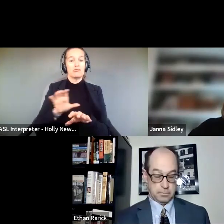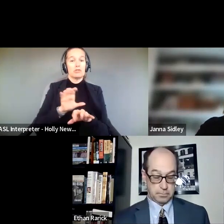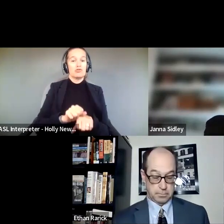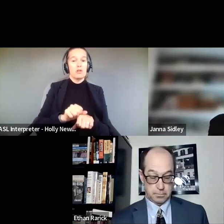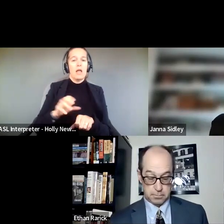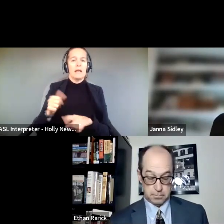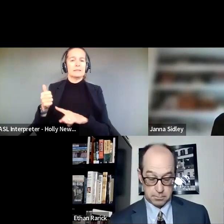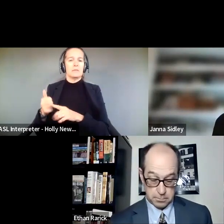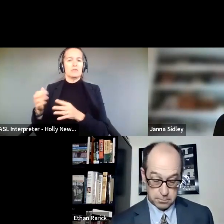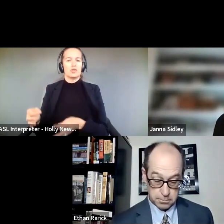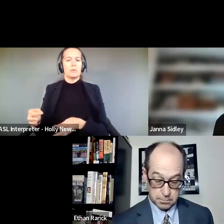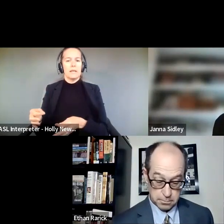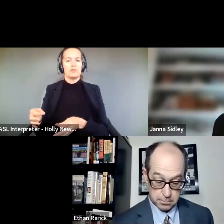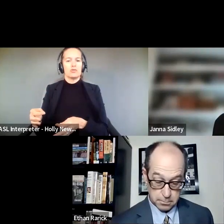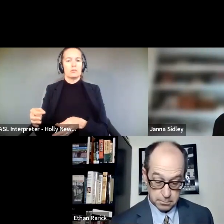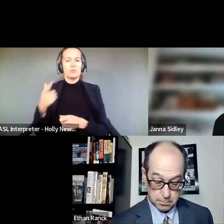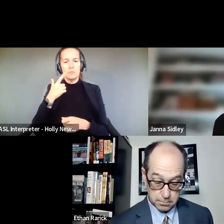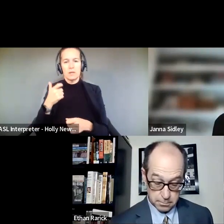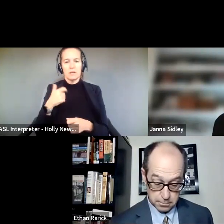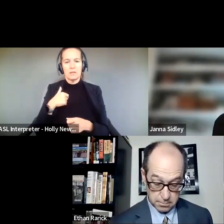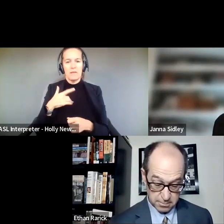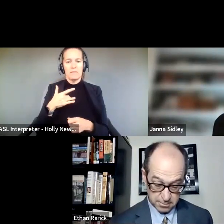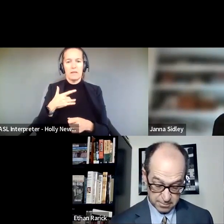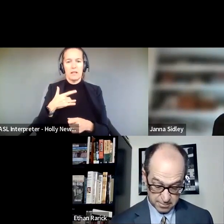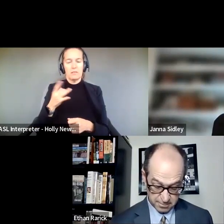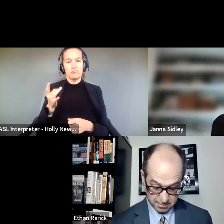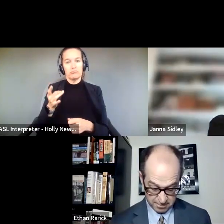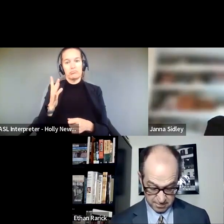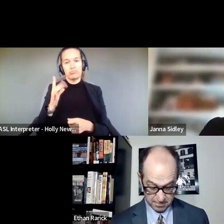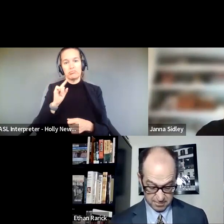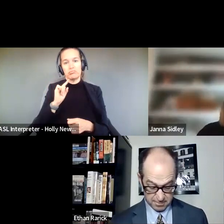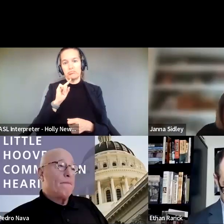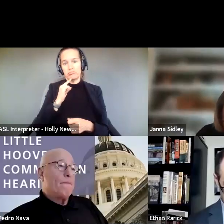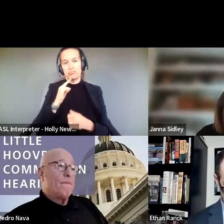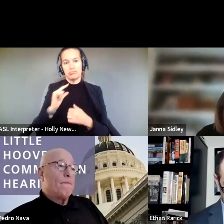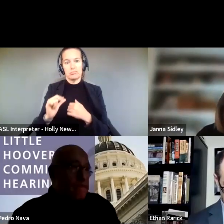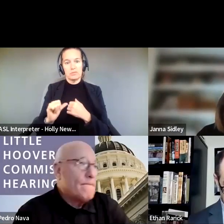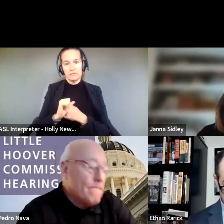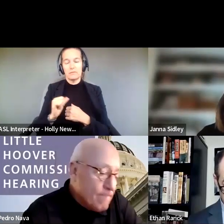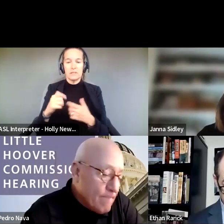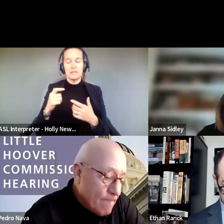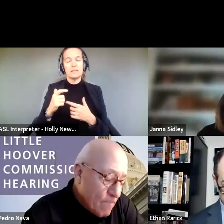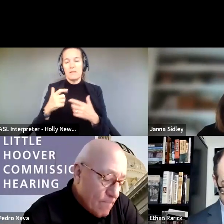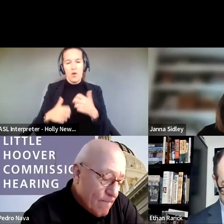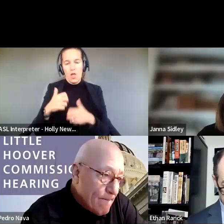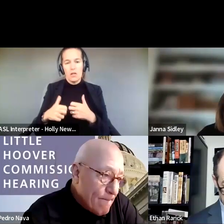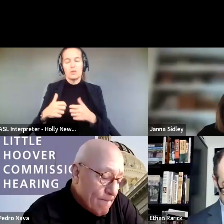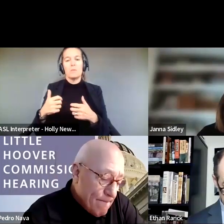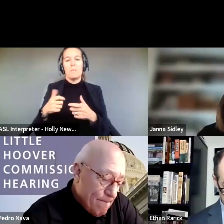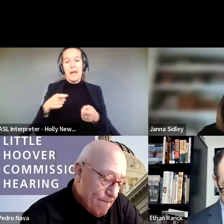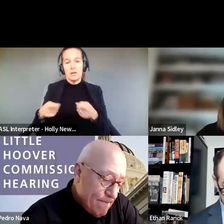self-determination, because I think it is extremely difficult to manage the responsibilities of